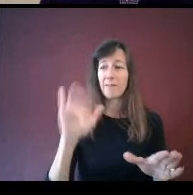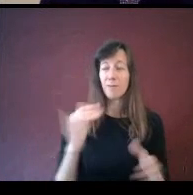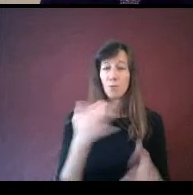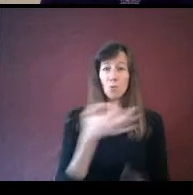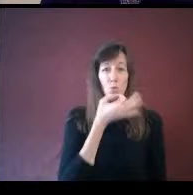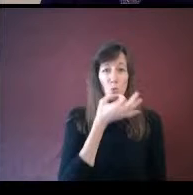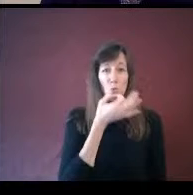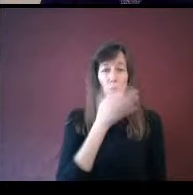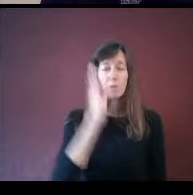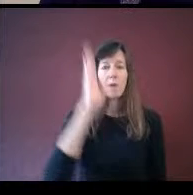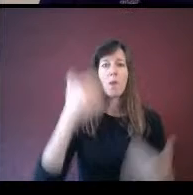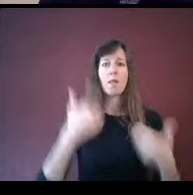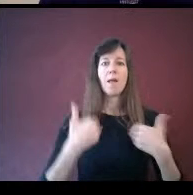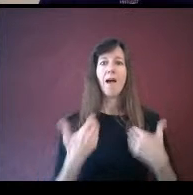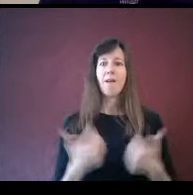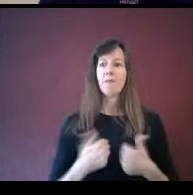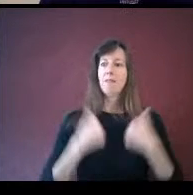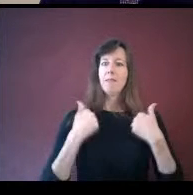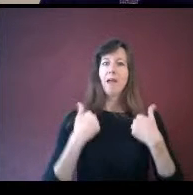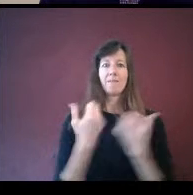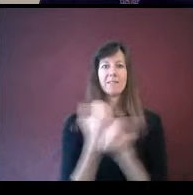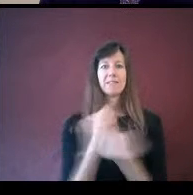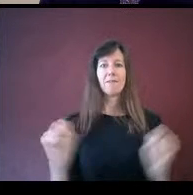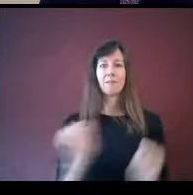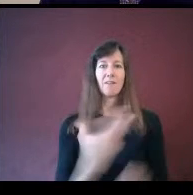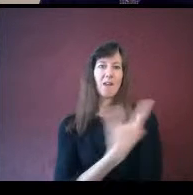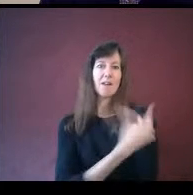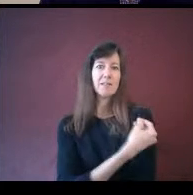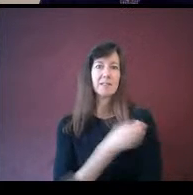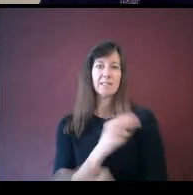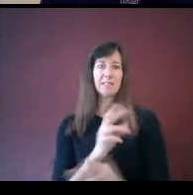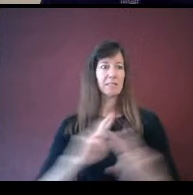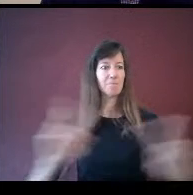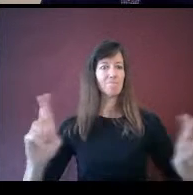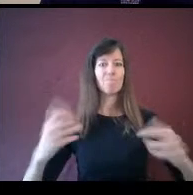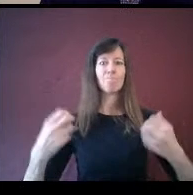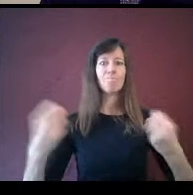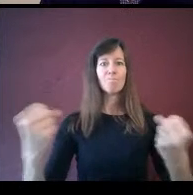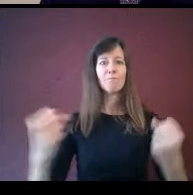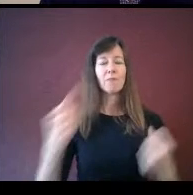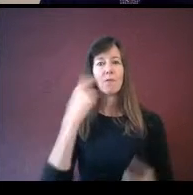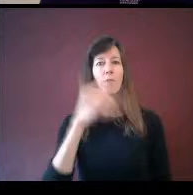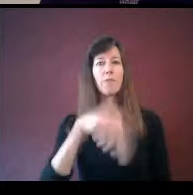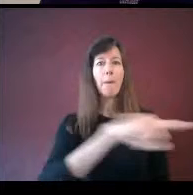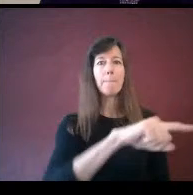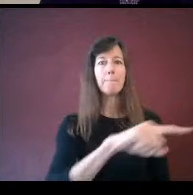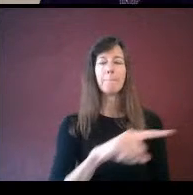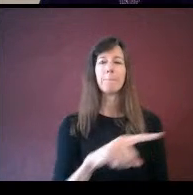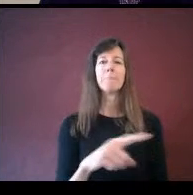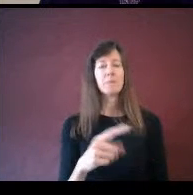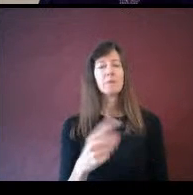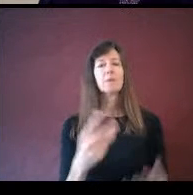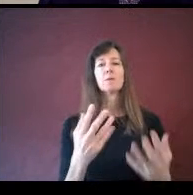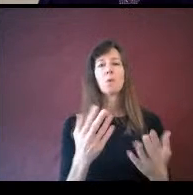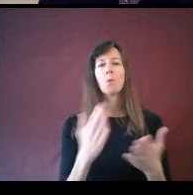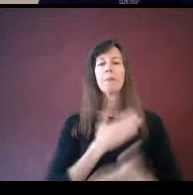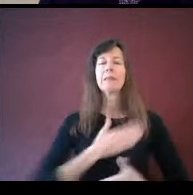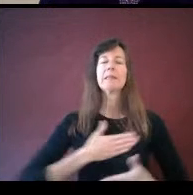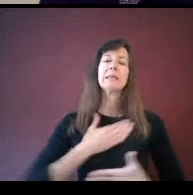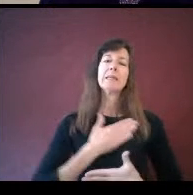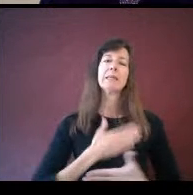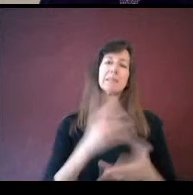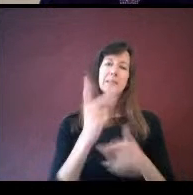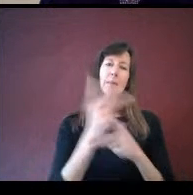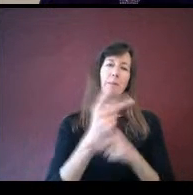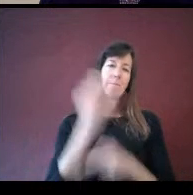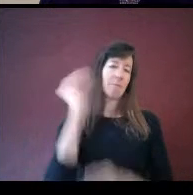life-saving vaccine. So please keep that in mind. And my closing thought